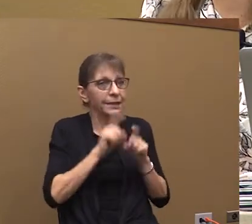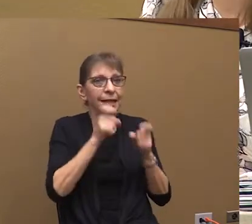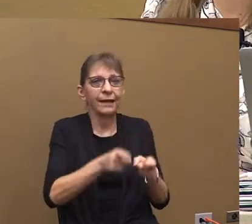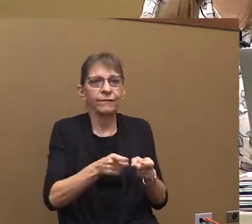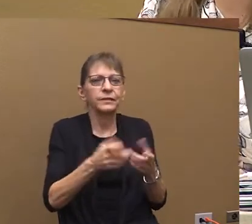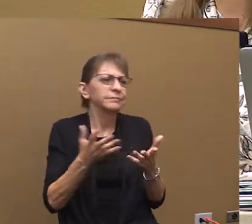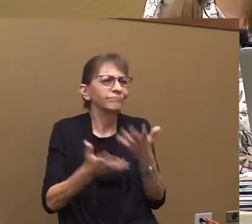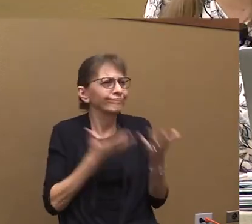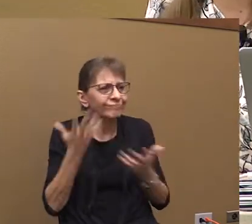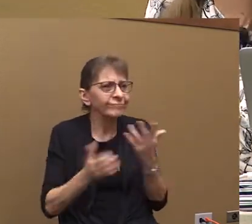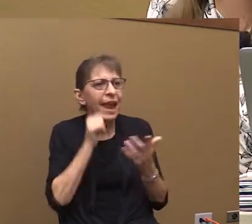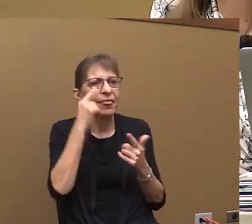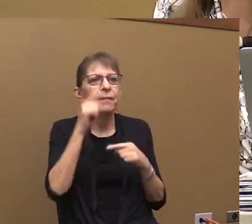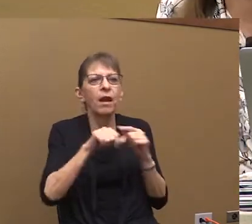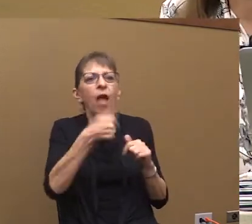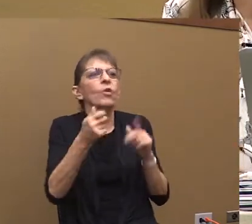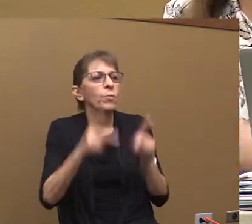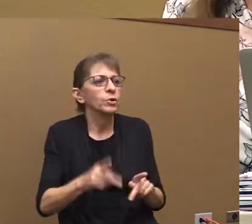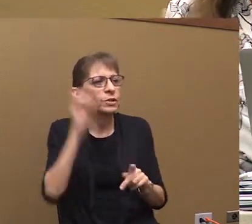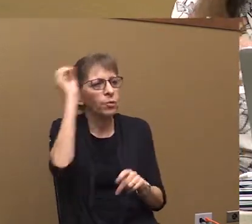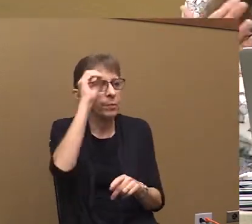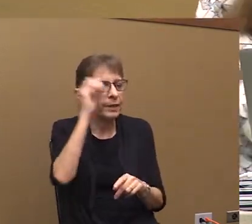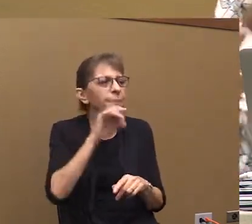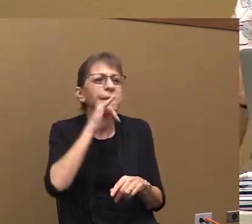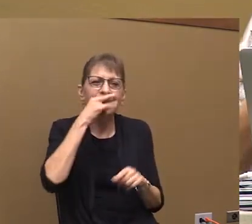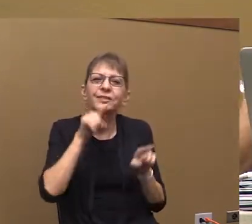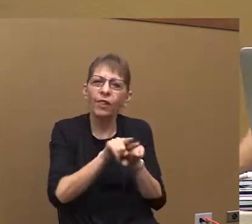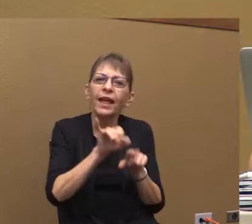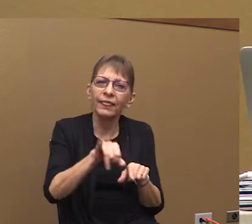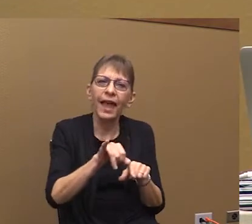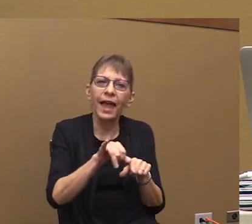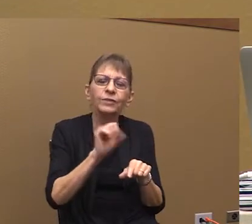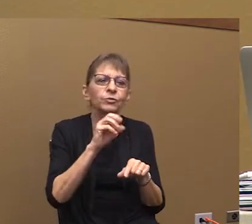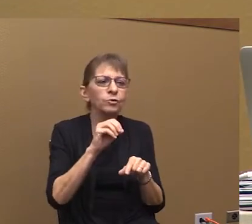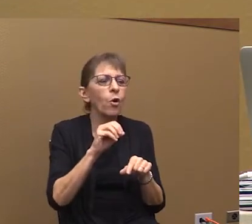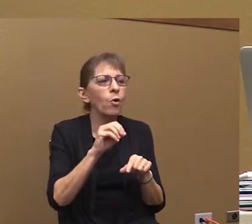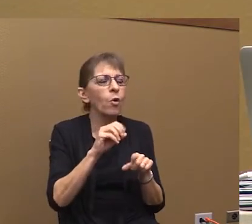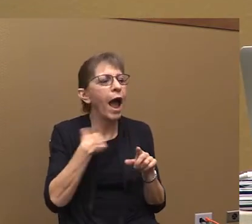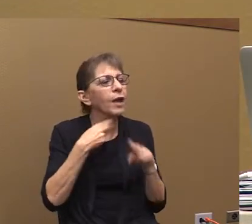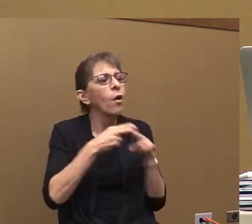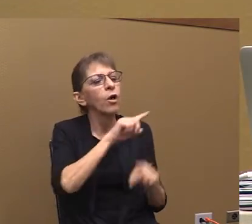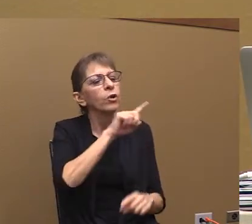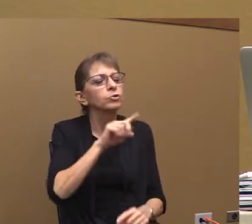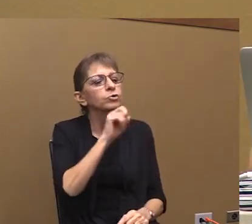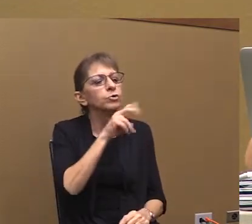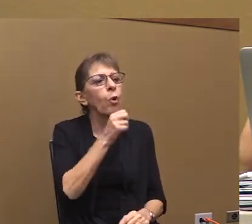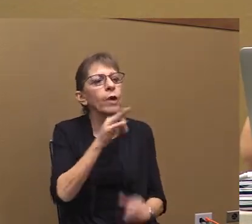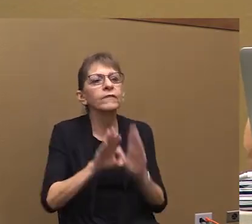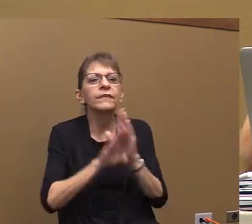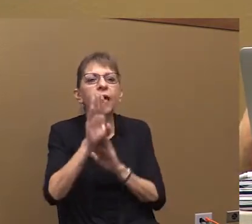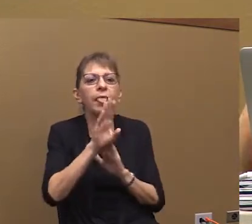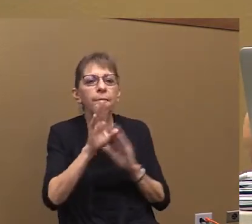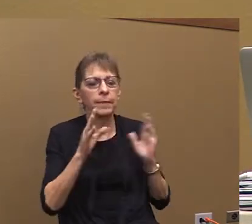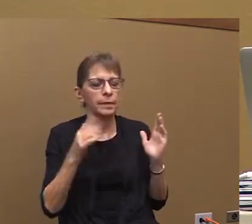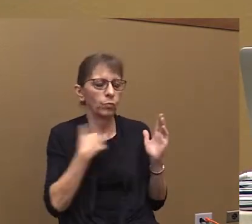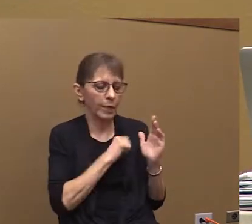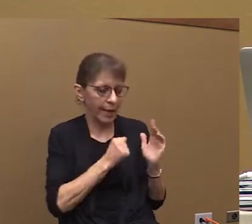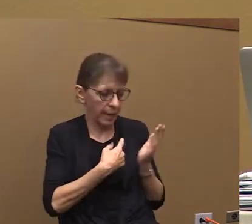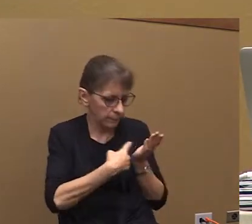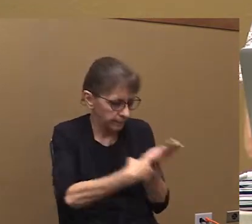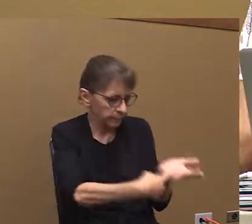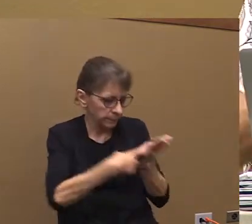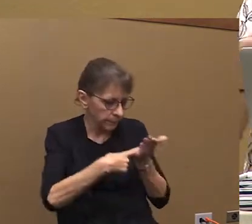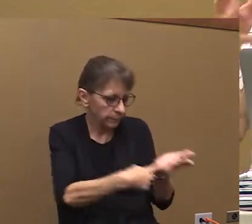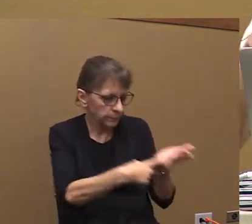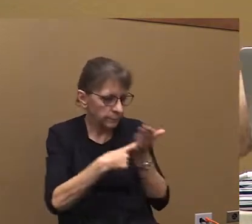picked that out for me as a present. But kids may not always think about that, and that's why sometimes having